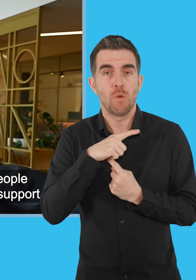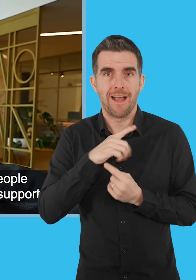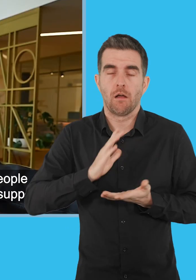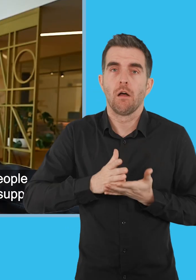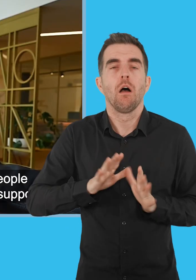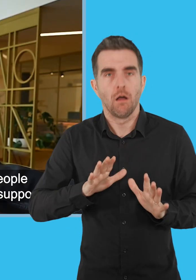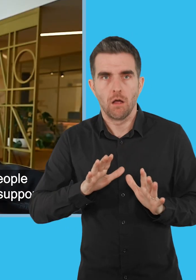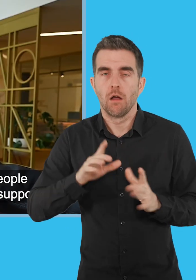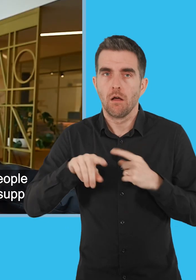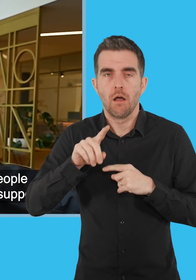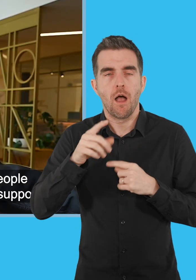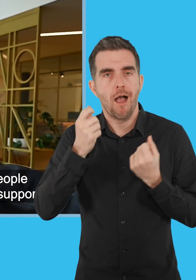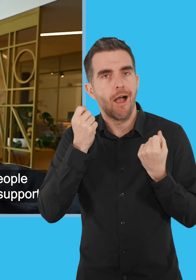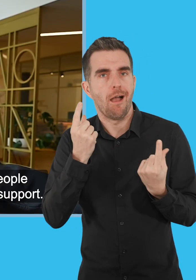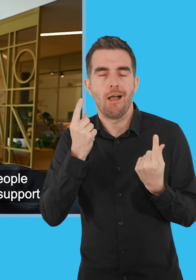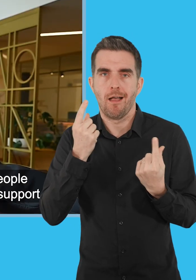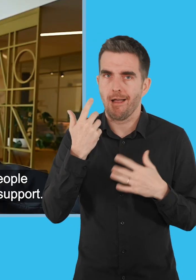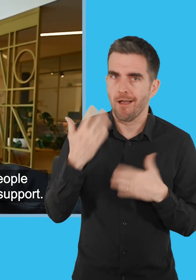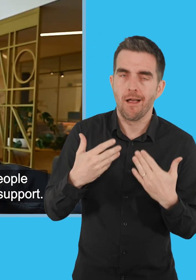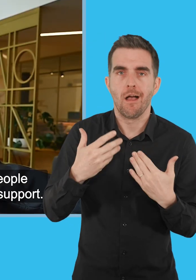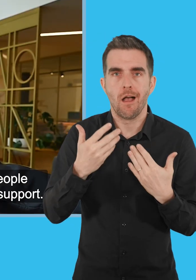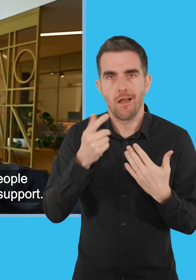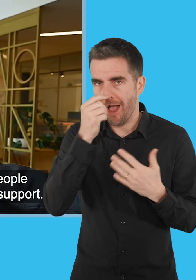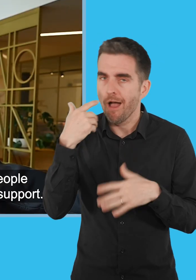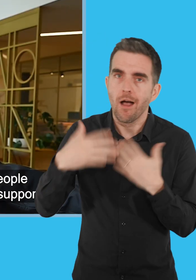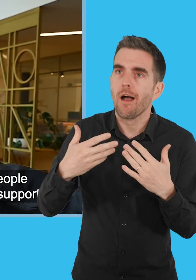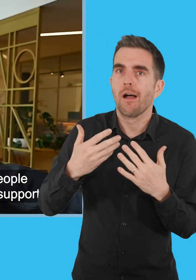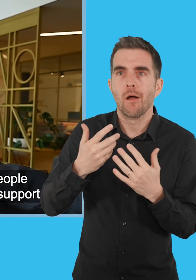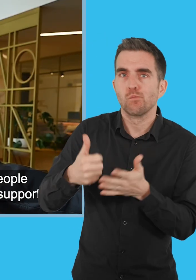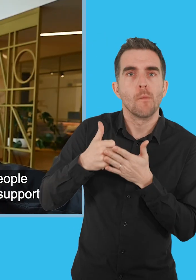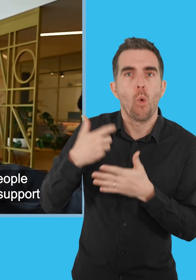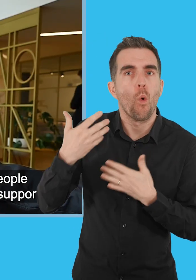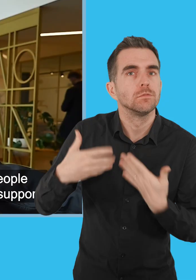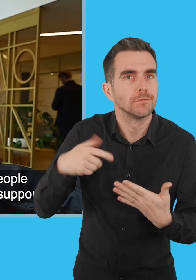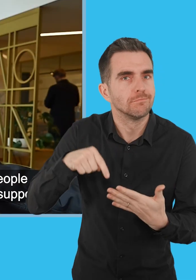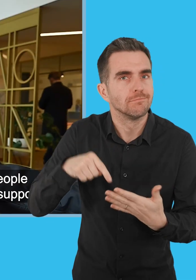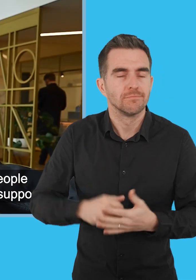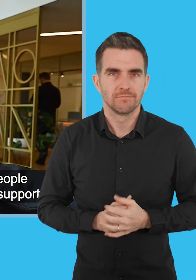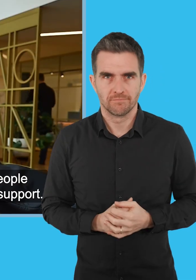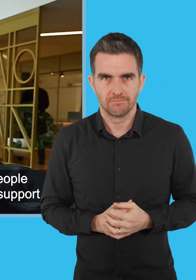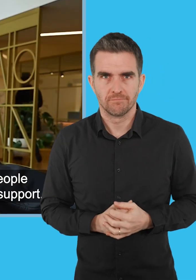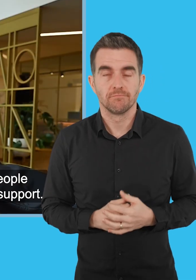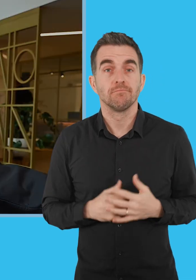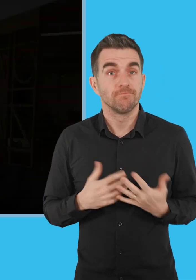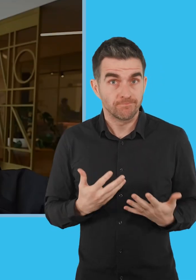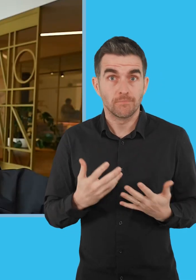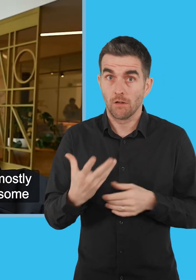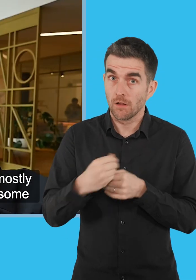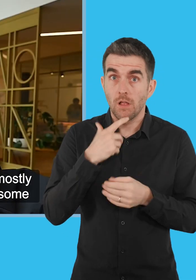value diagnosis. It offers validation, helps people understand themselves, and opens doors to access to